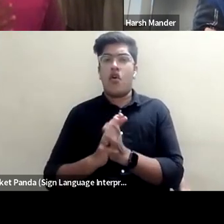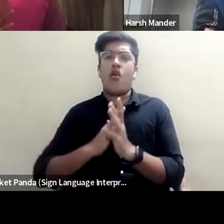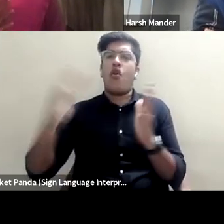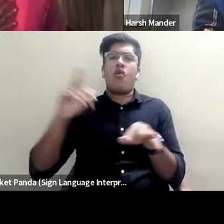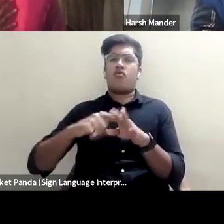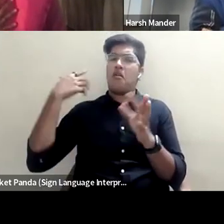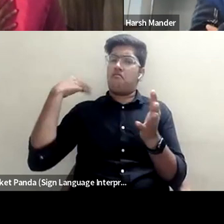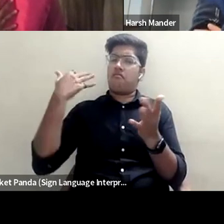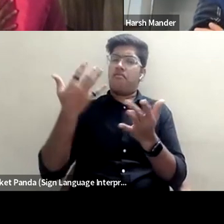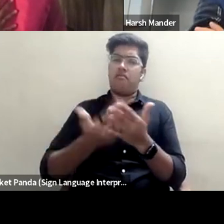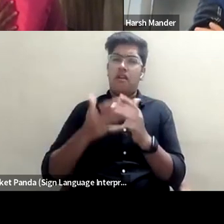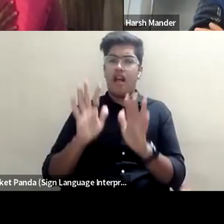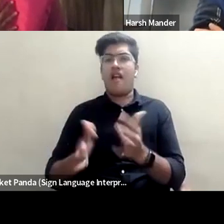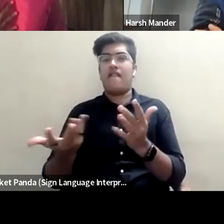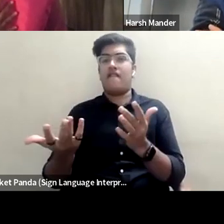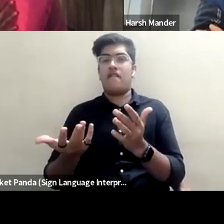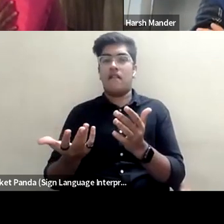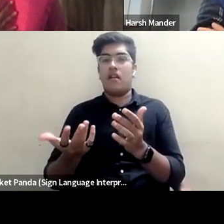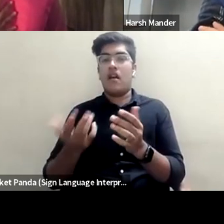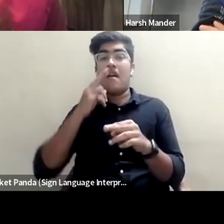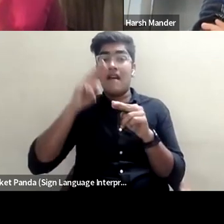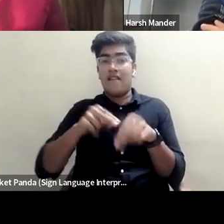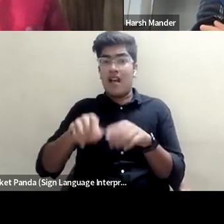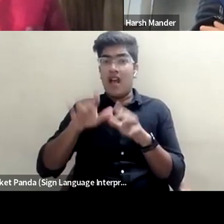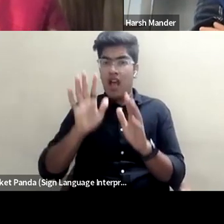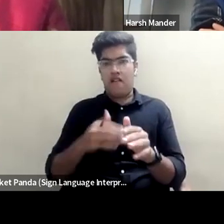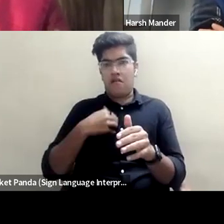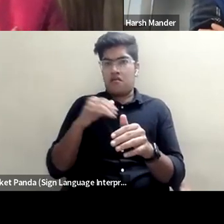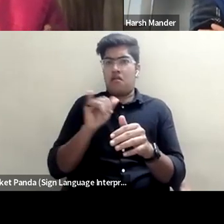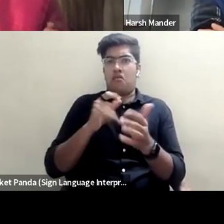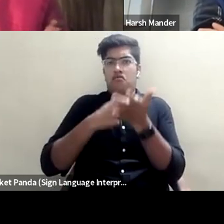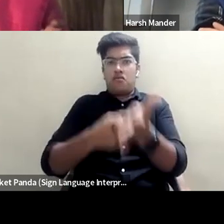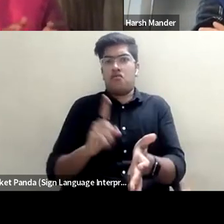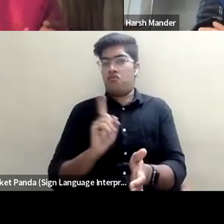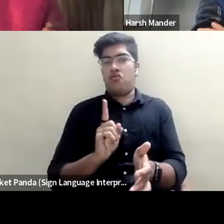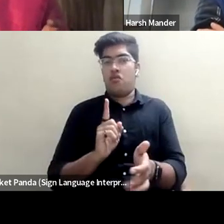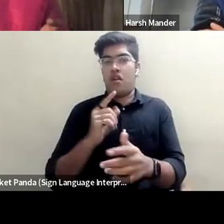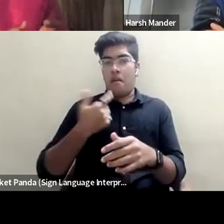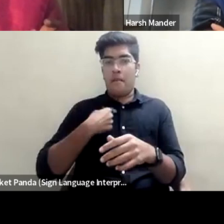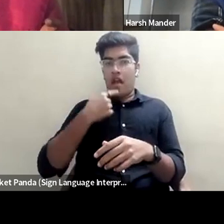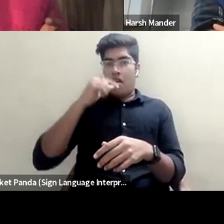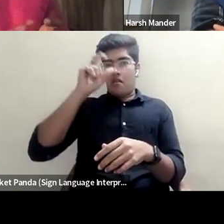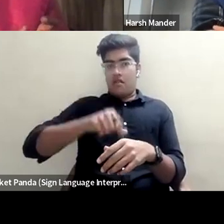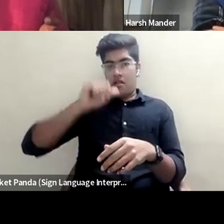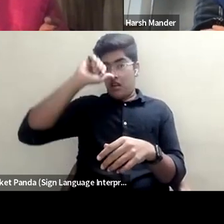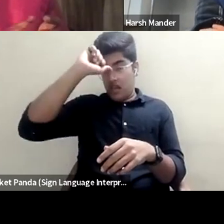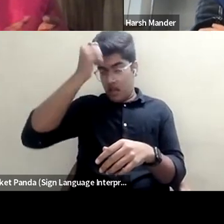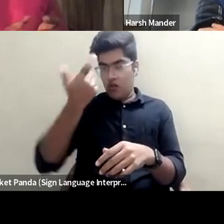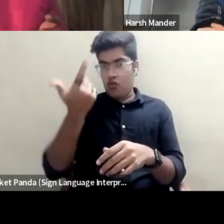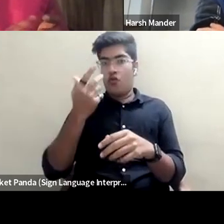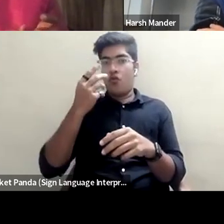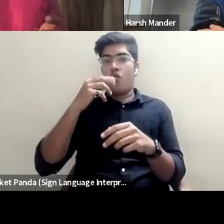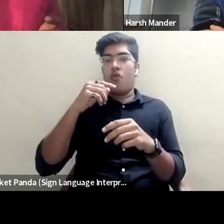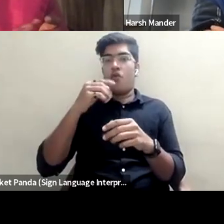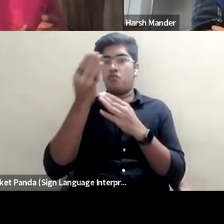and we can't be impervious to them. I just can't say that I'm a Hindu and I have no influence of Islam on me. I have